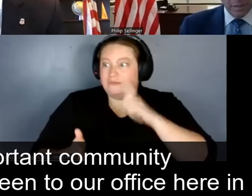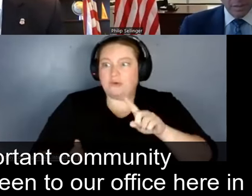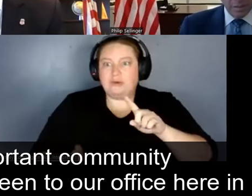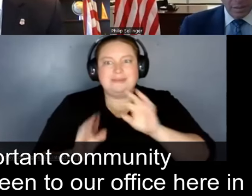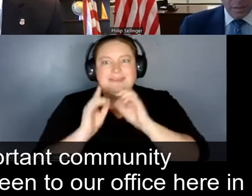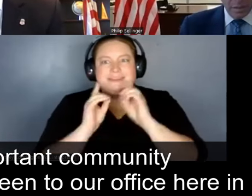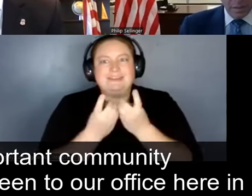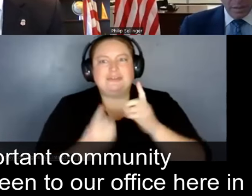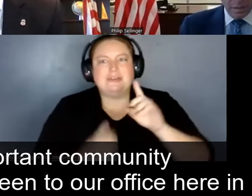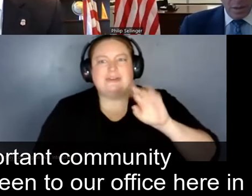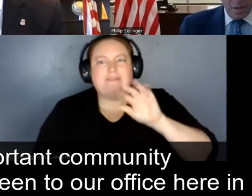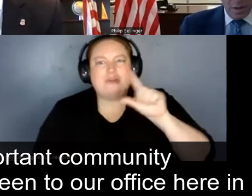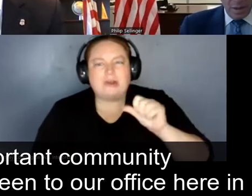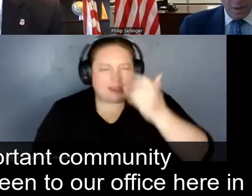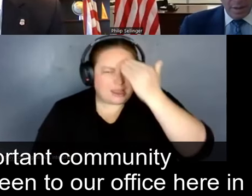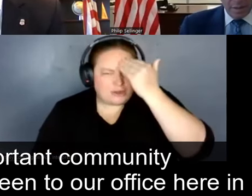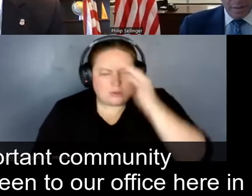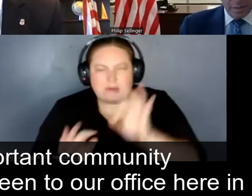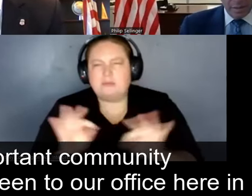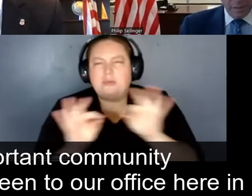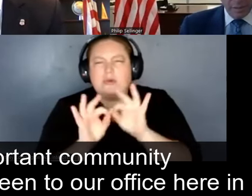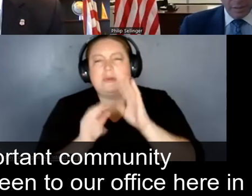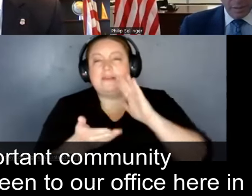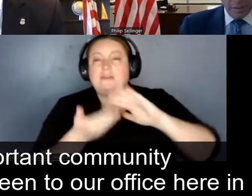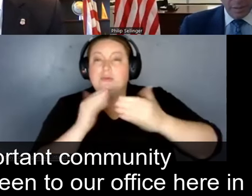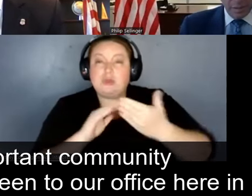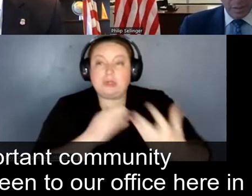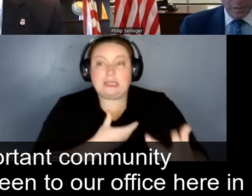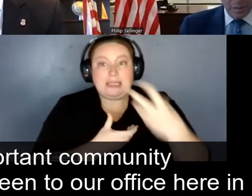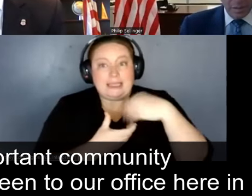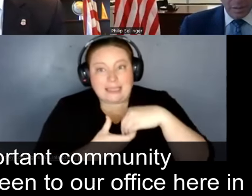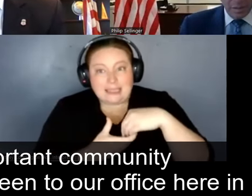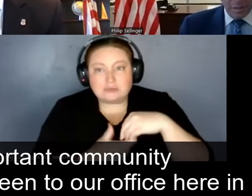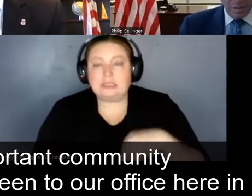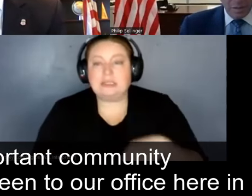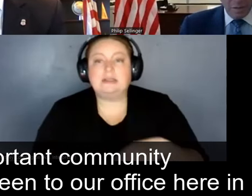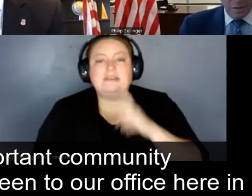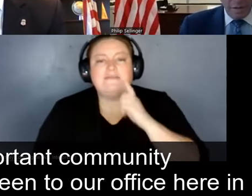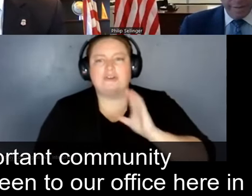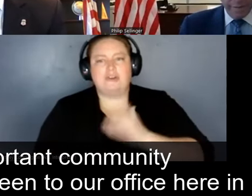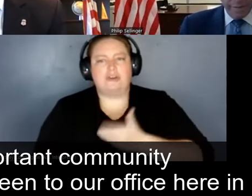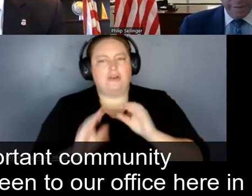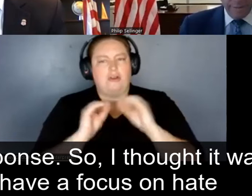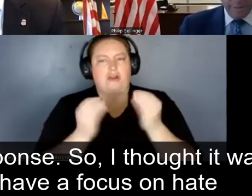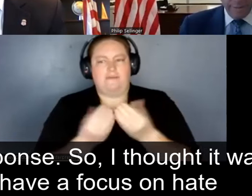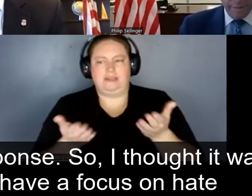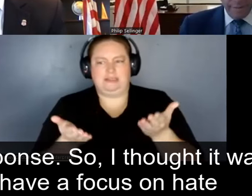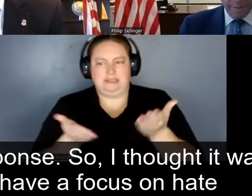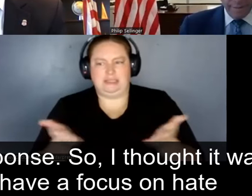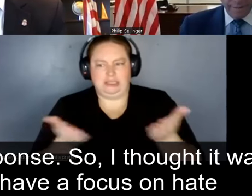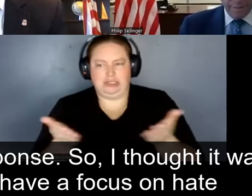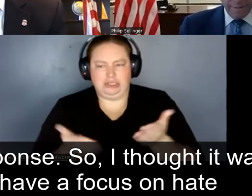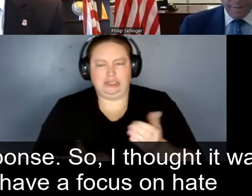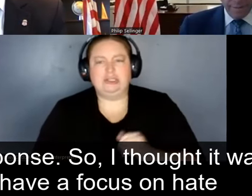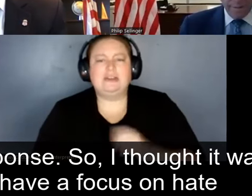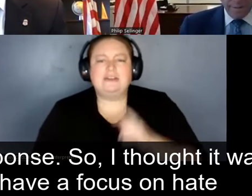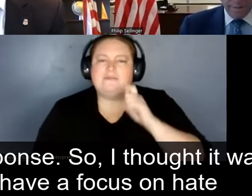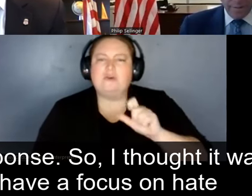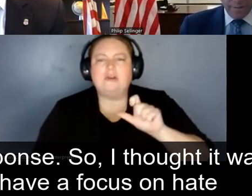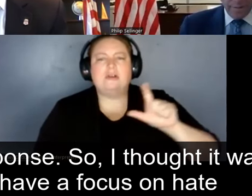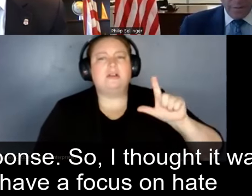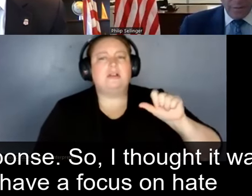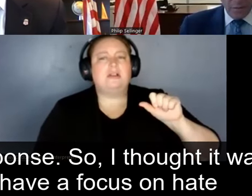important community engagement has been to our office here in terms of our law enforcement